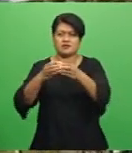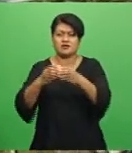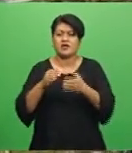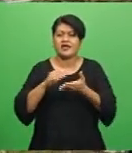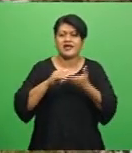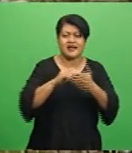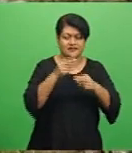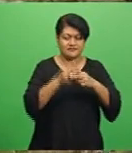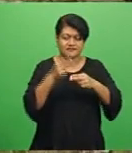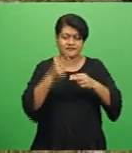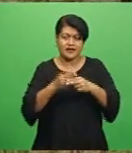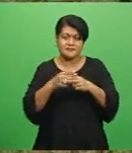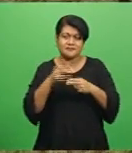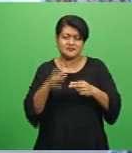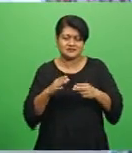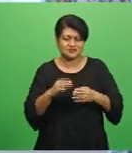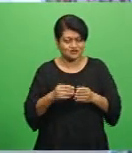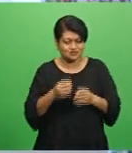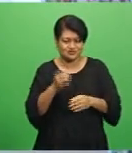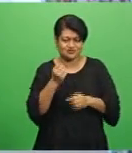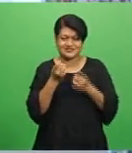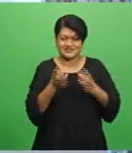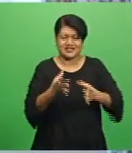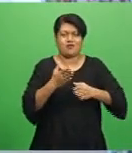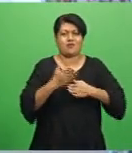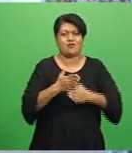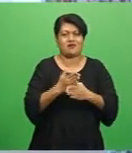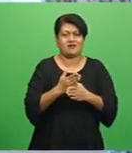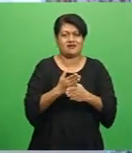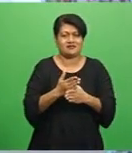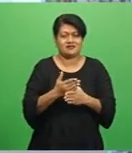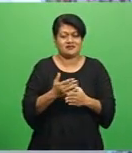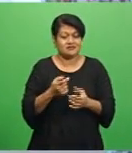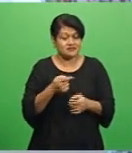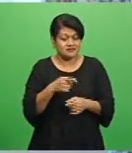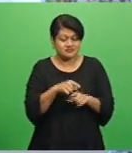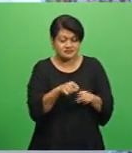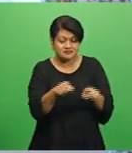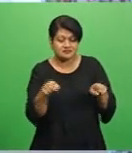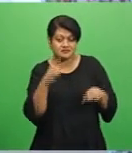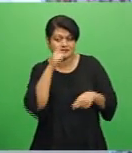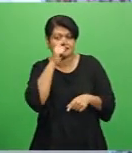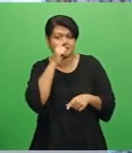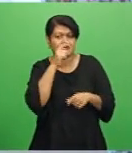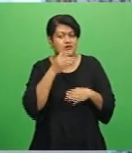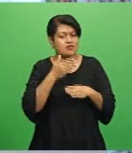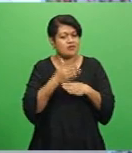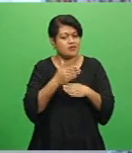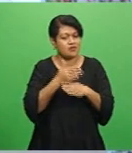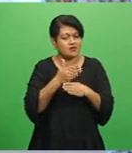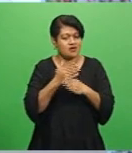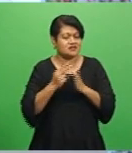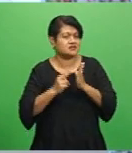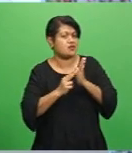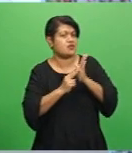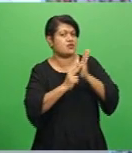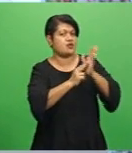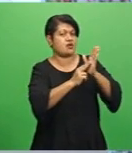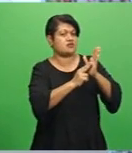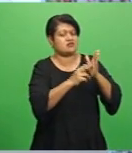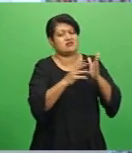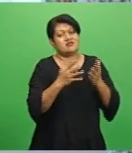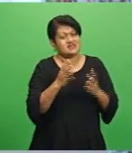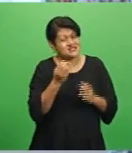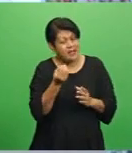their feet as soon as possible. A number of these people who are working in the north are either